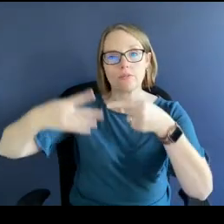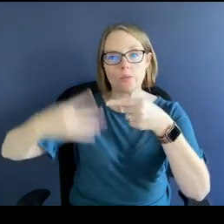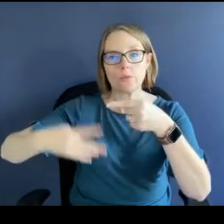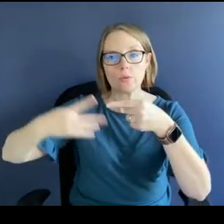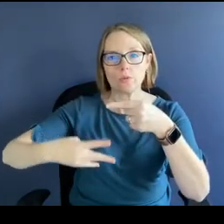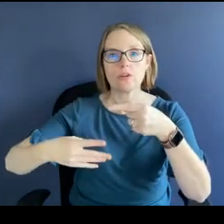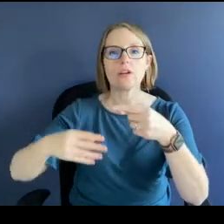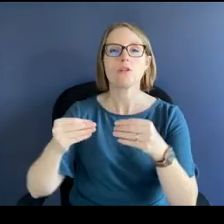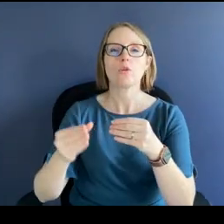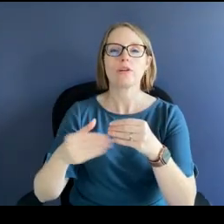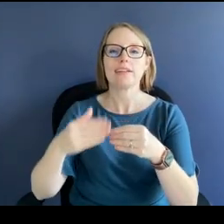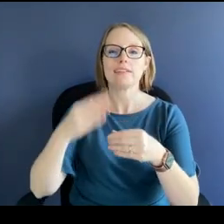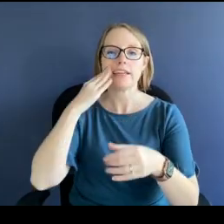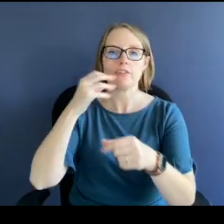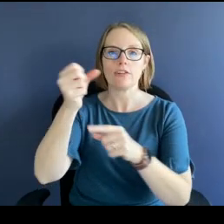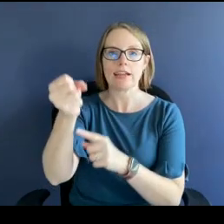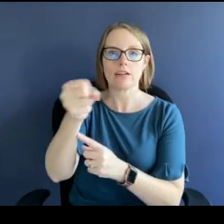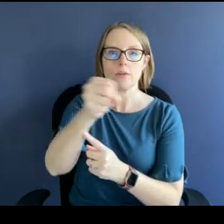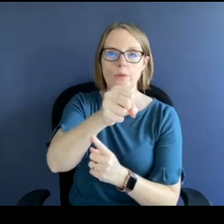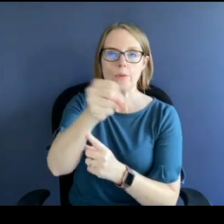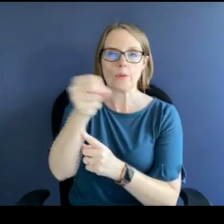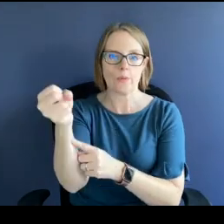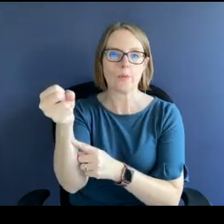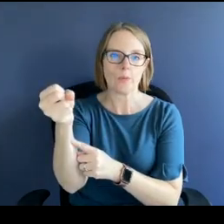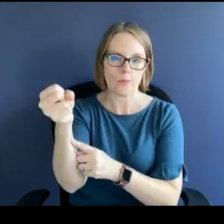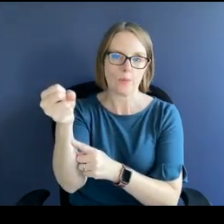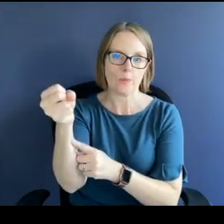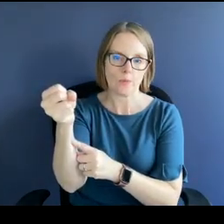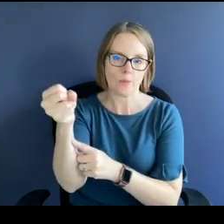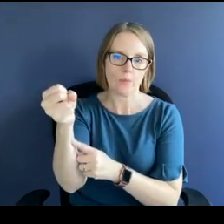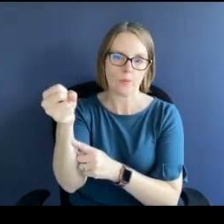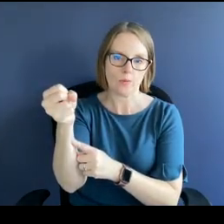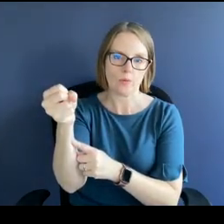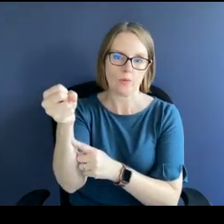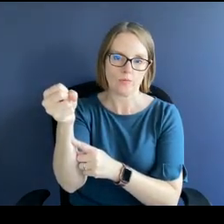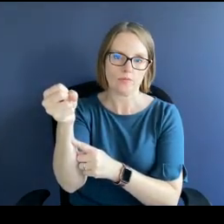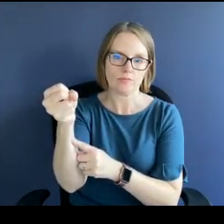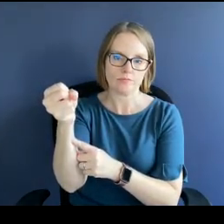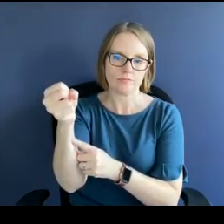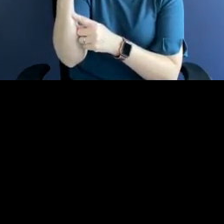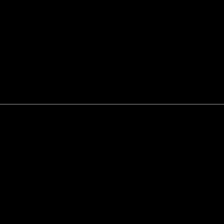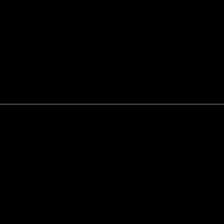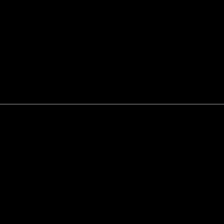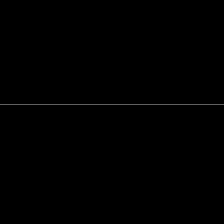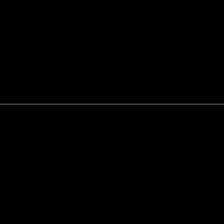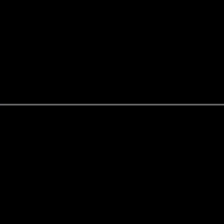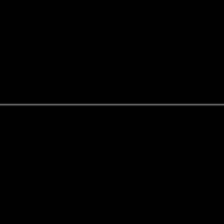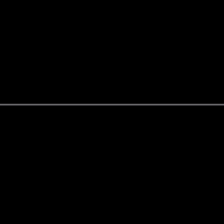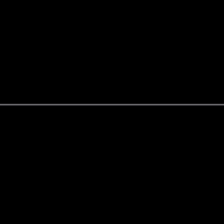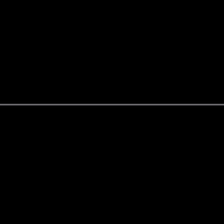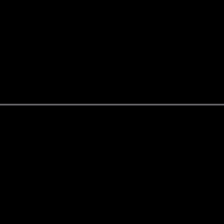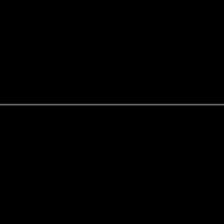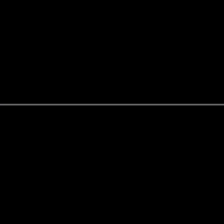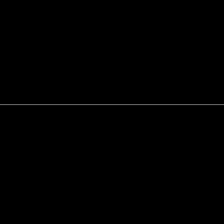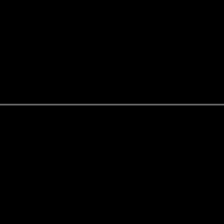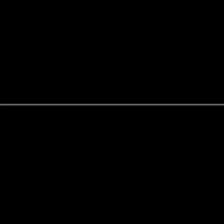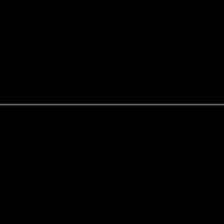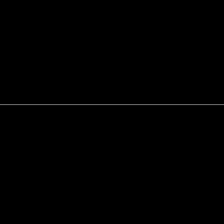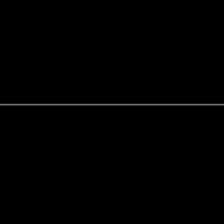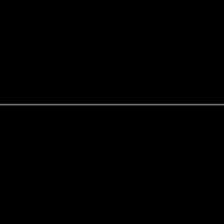extending semicircular shelves for corner base cabinet storage. And that brings us to